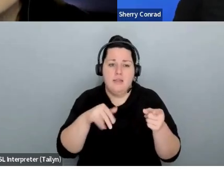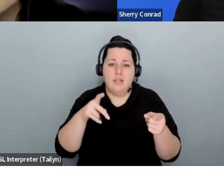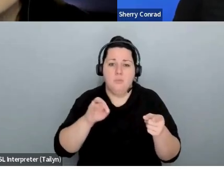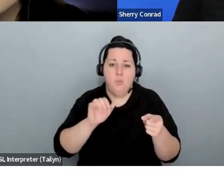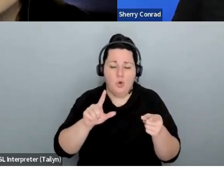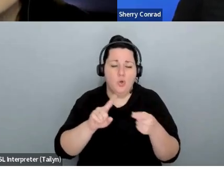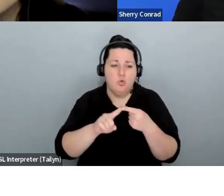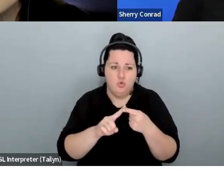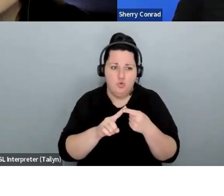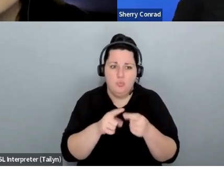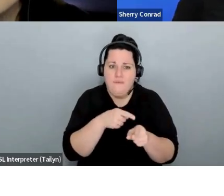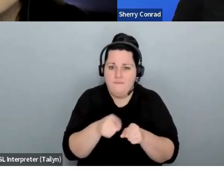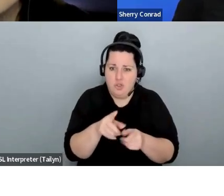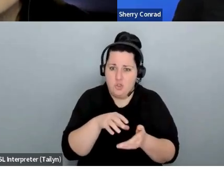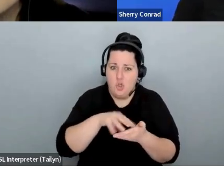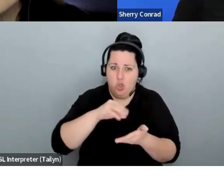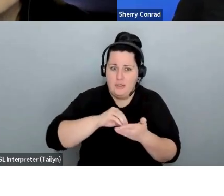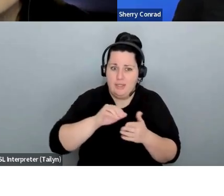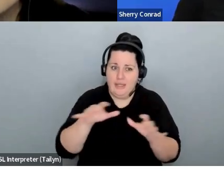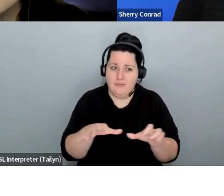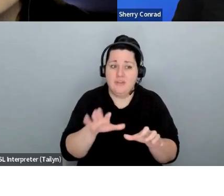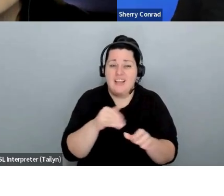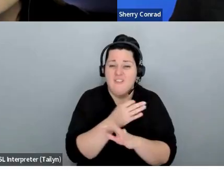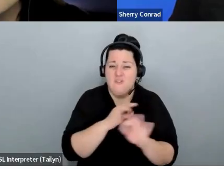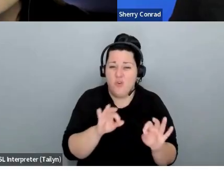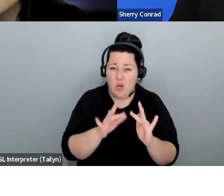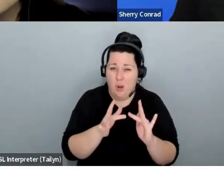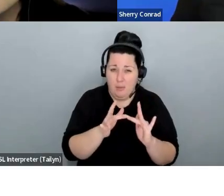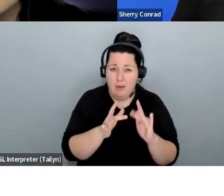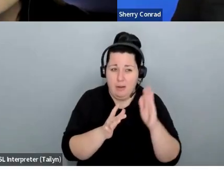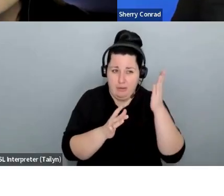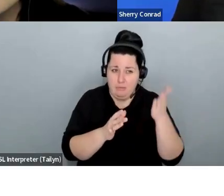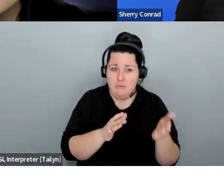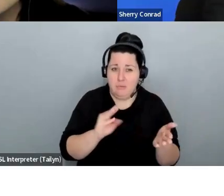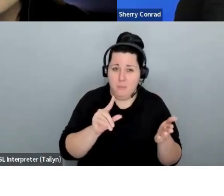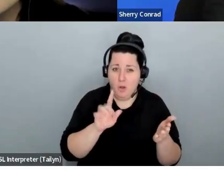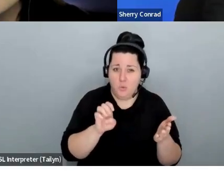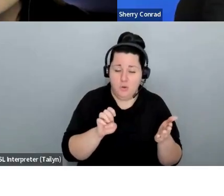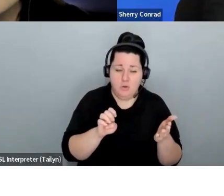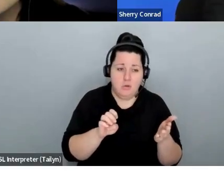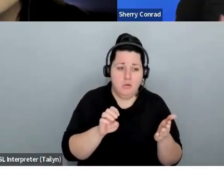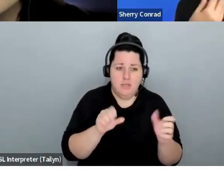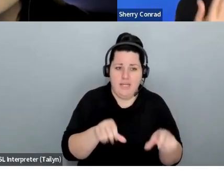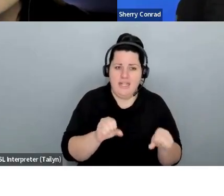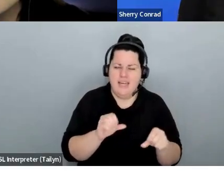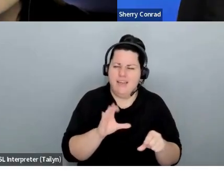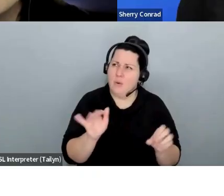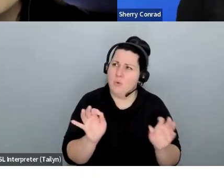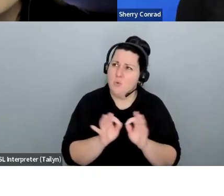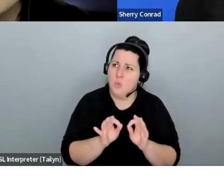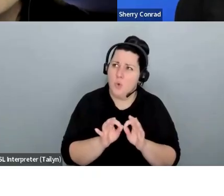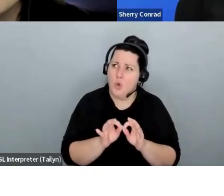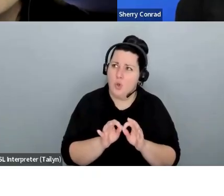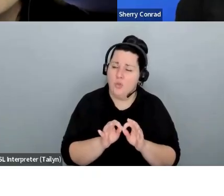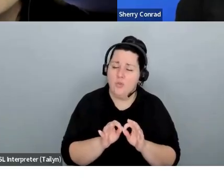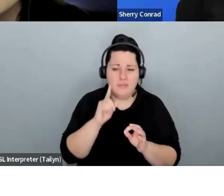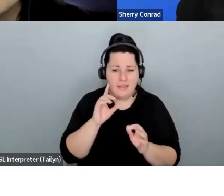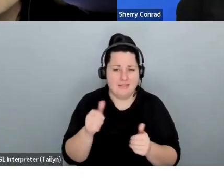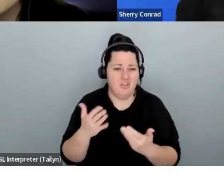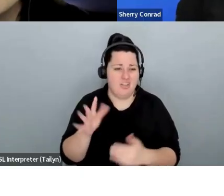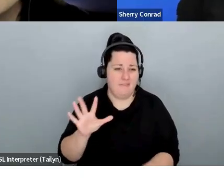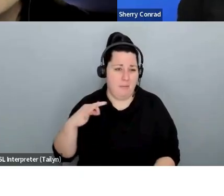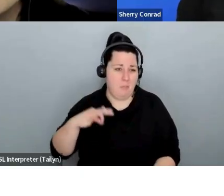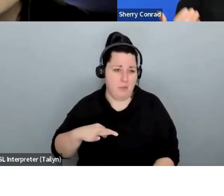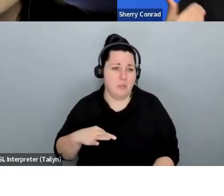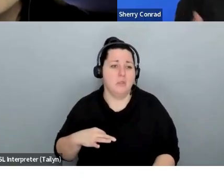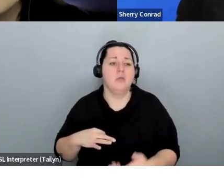learning activities. These are free online modules, and this one is worth a suggested 5 points, and